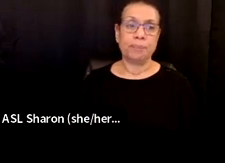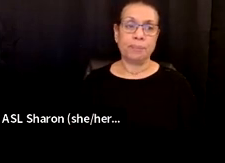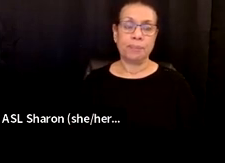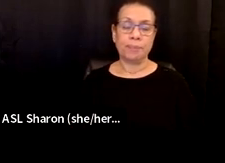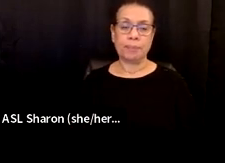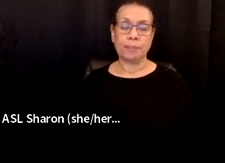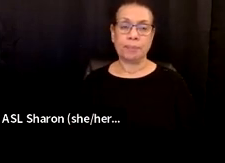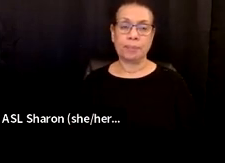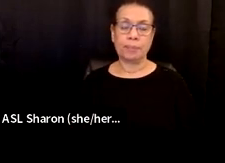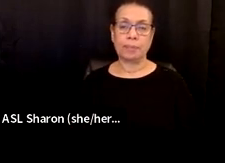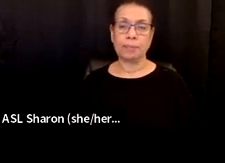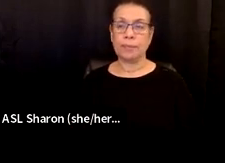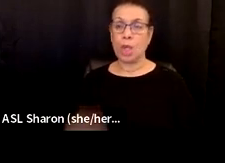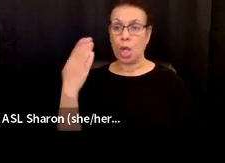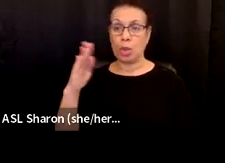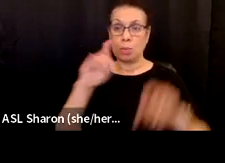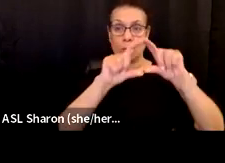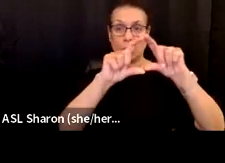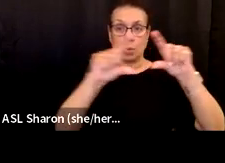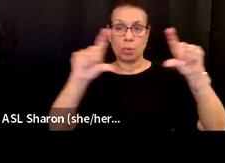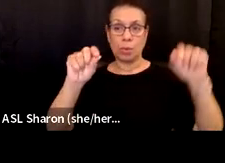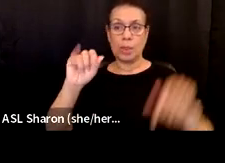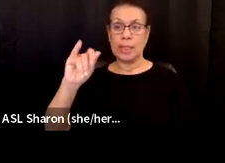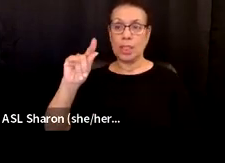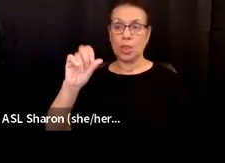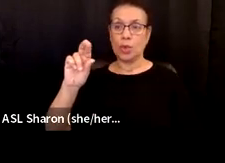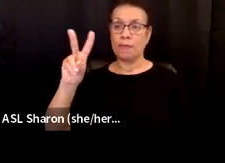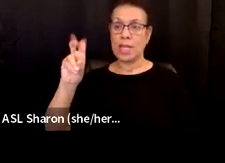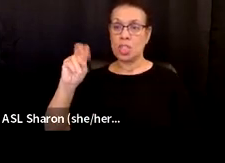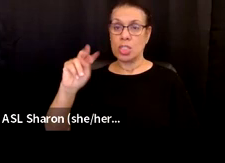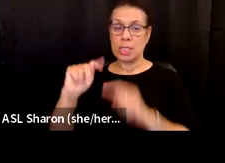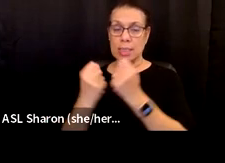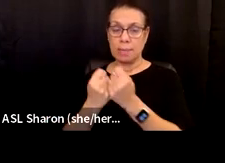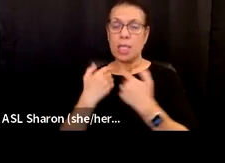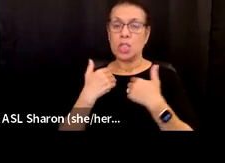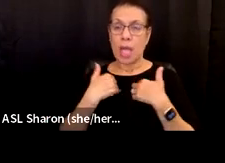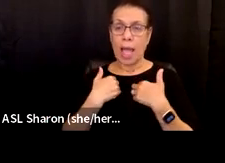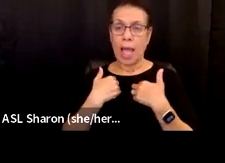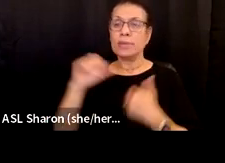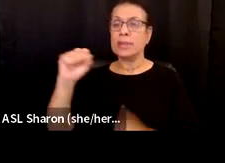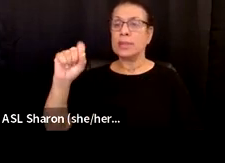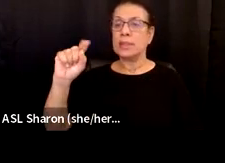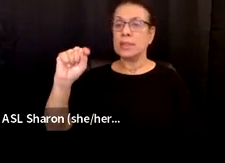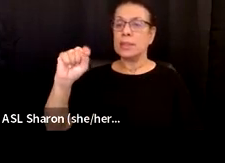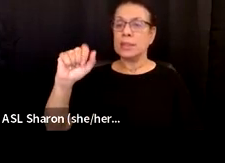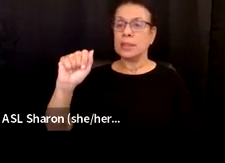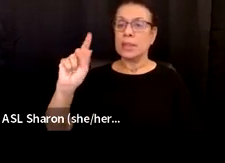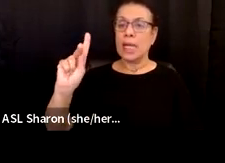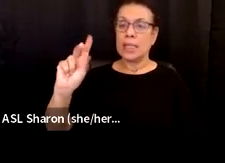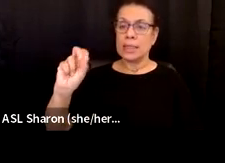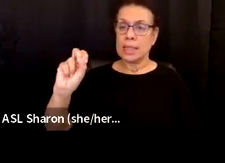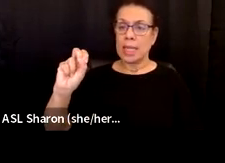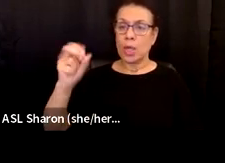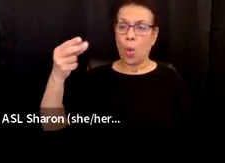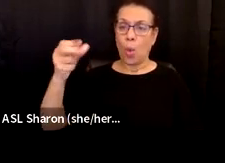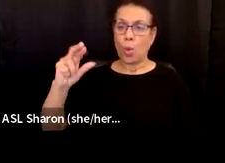the intervention team the goal here is to bring multiple stakeholders to the table to amplify their voices